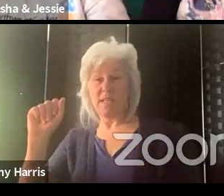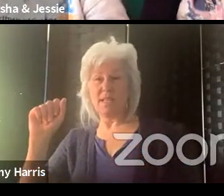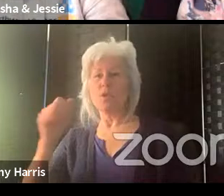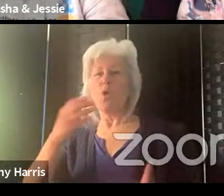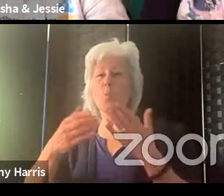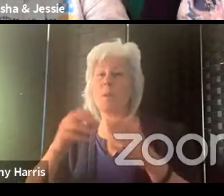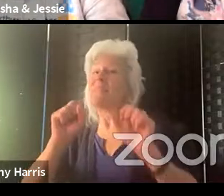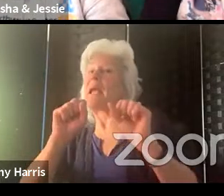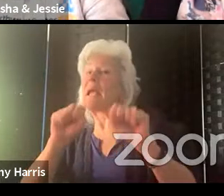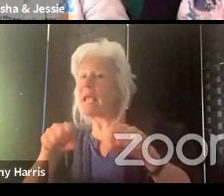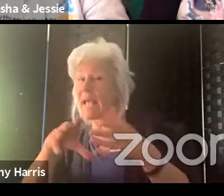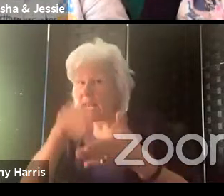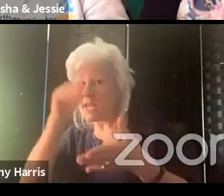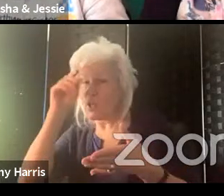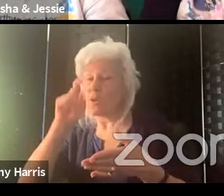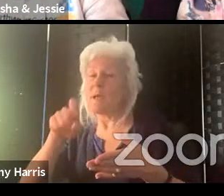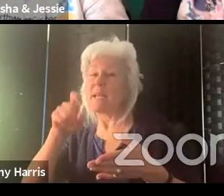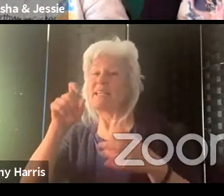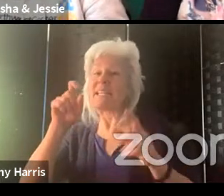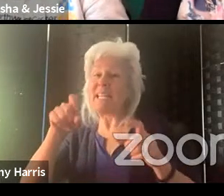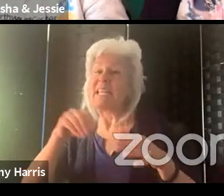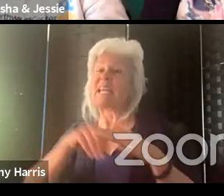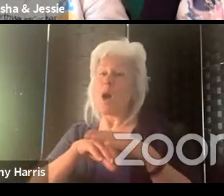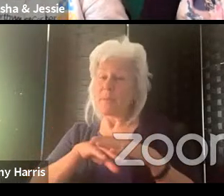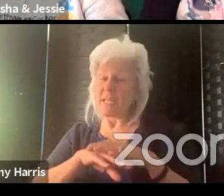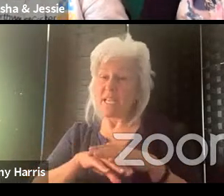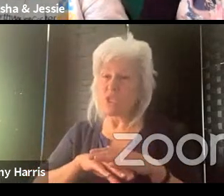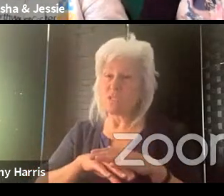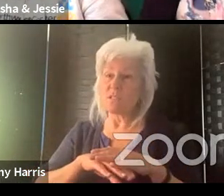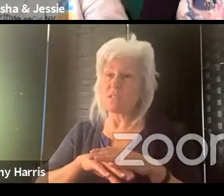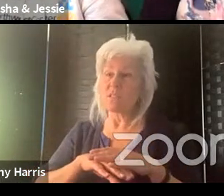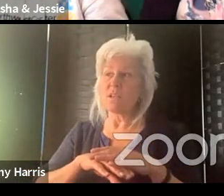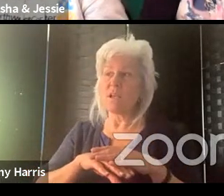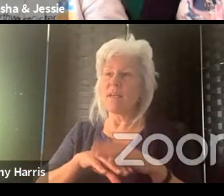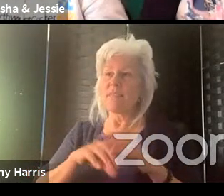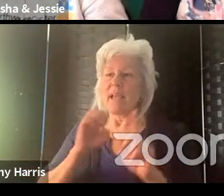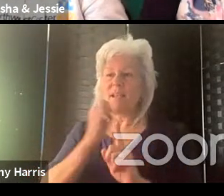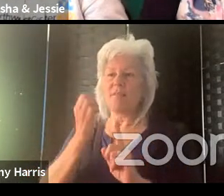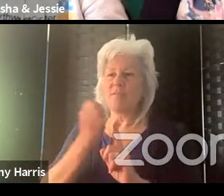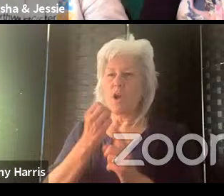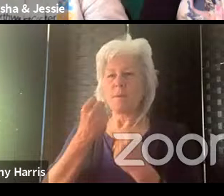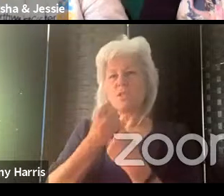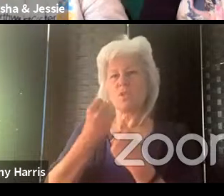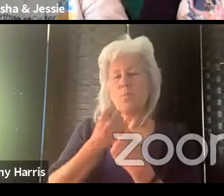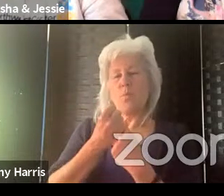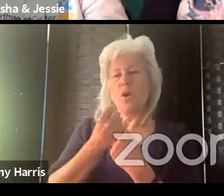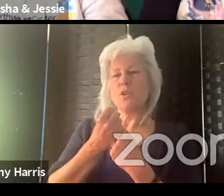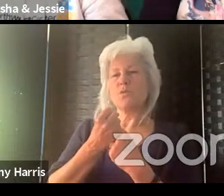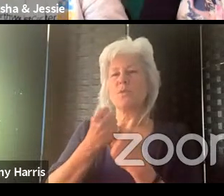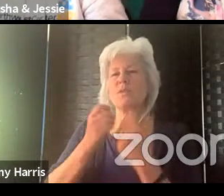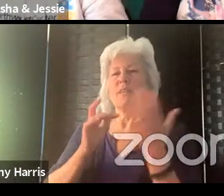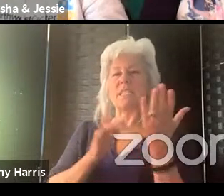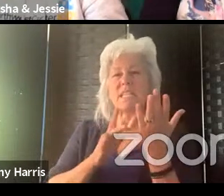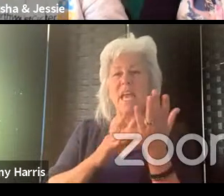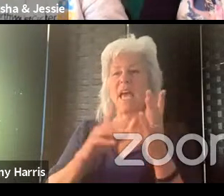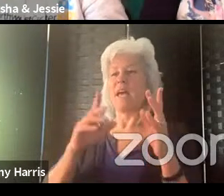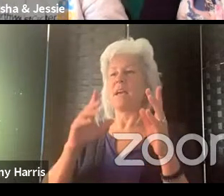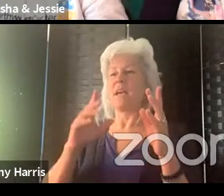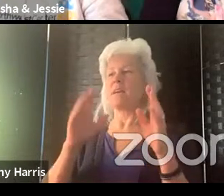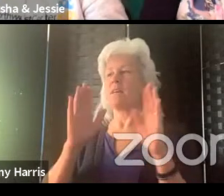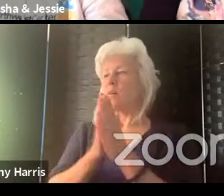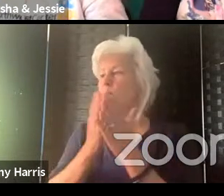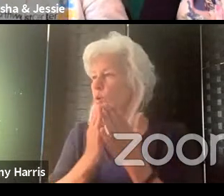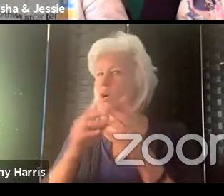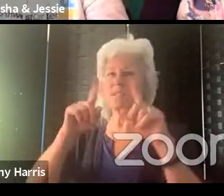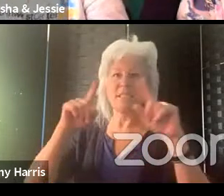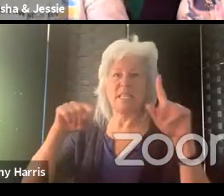learning accommodations. This environment provides students with supports, tech, books, aid, accommodations, etc. I